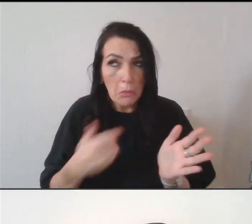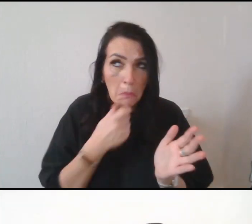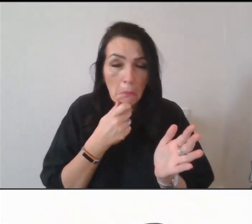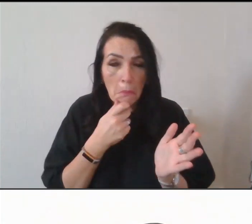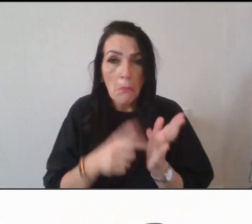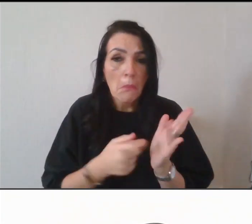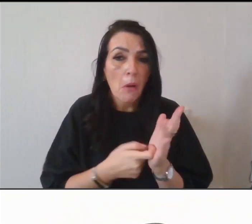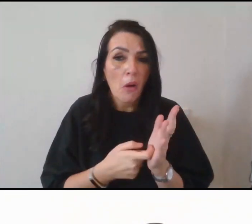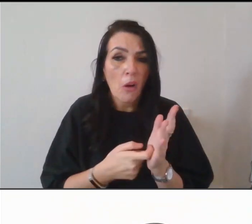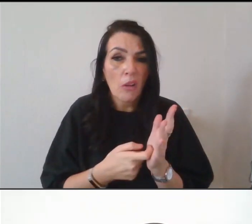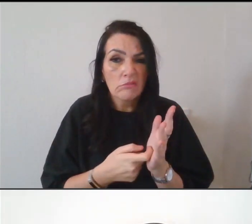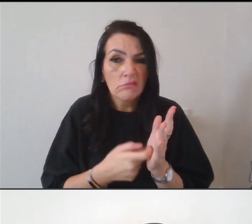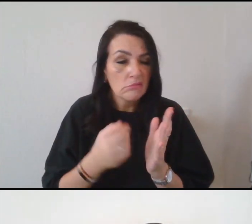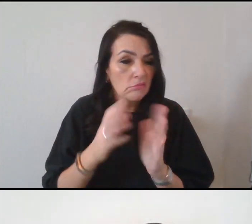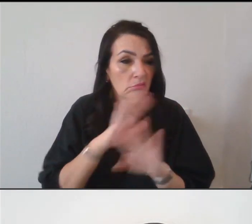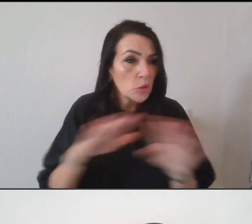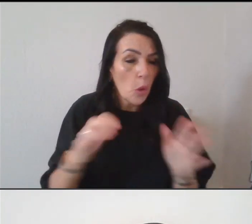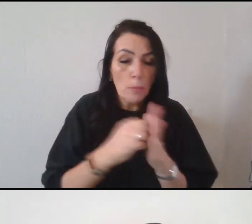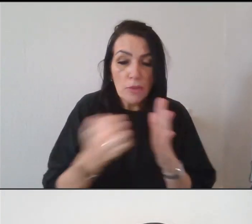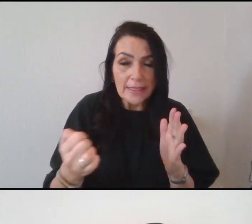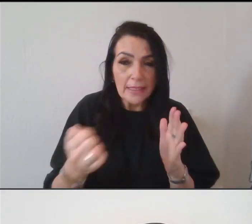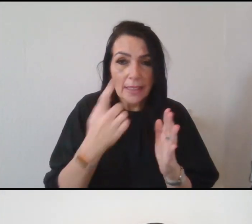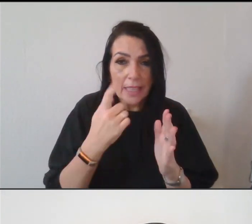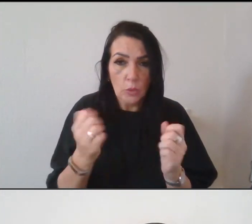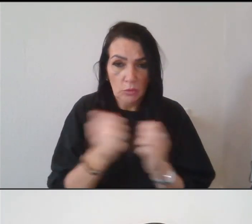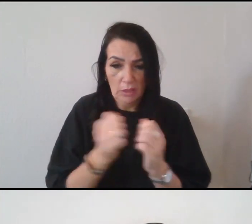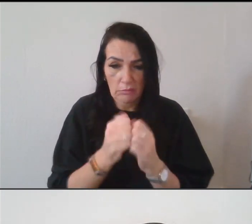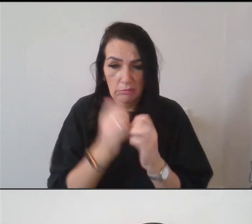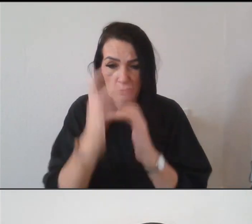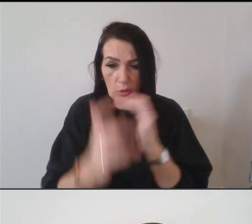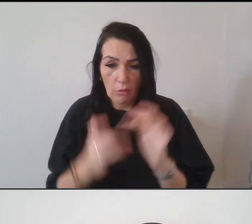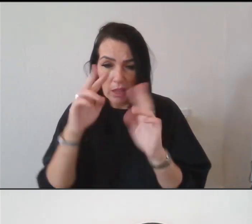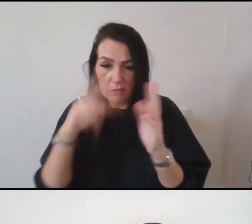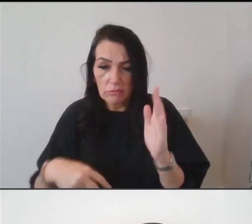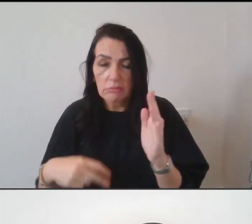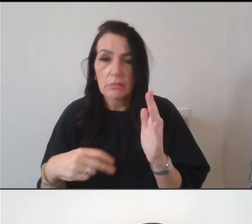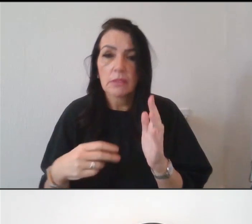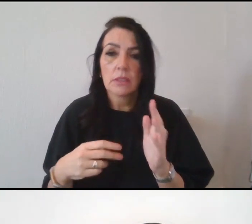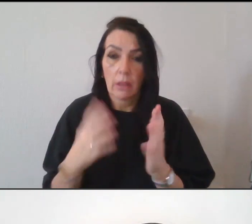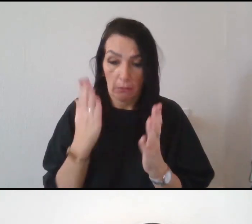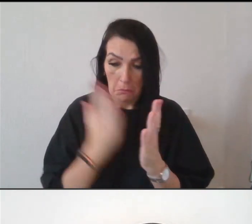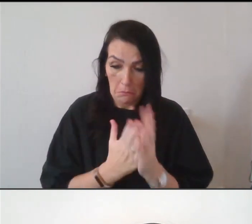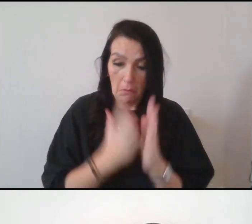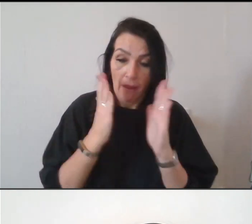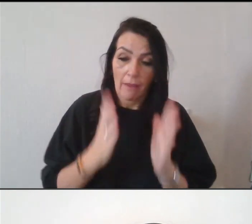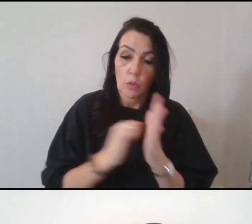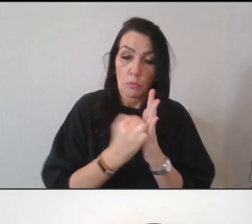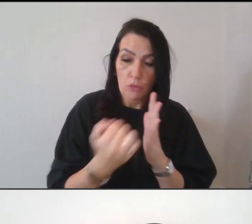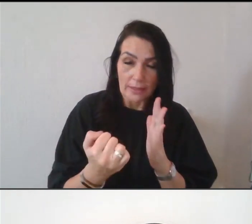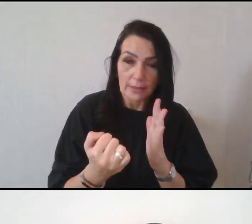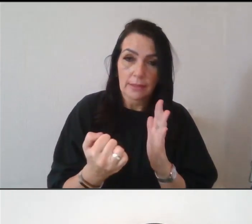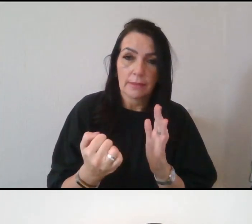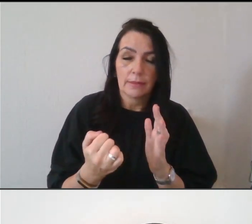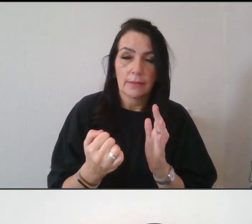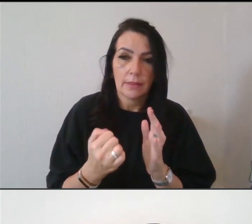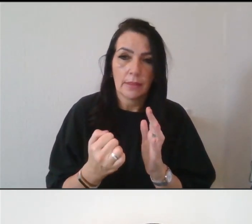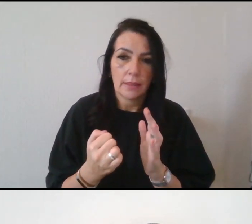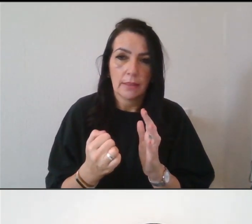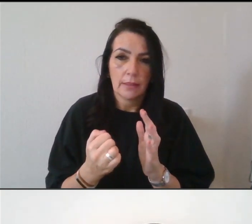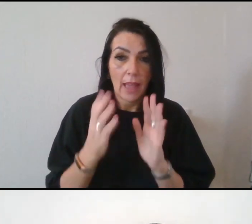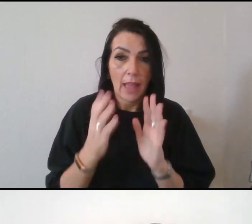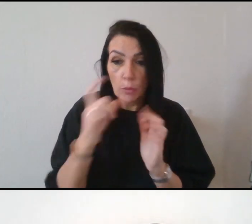it critical? Is there a sort of digital option? If you do need to print, it's just sort of being careful around, does it need to